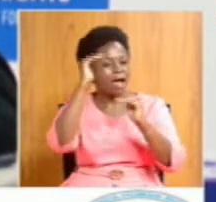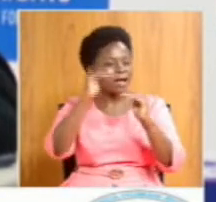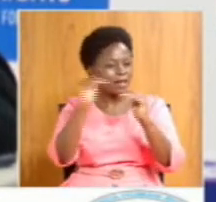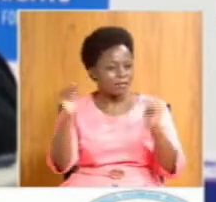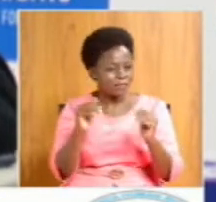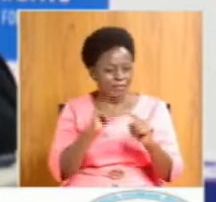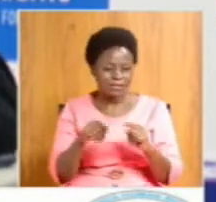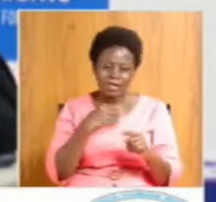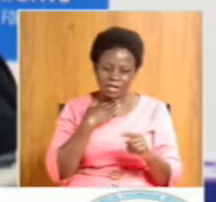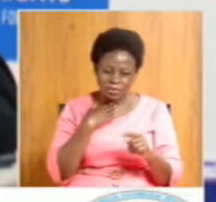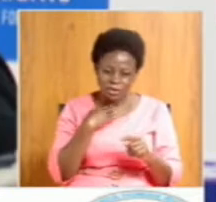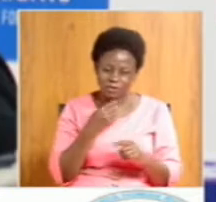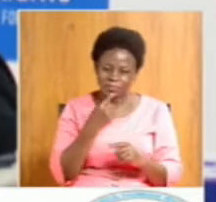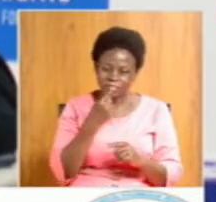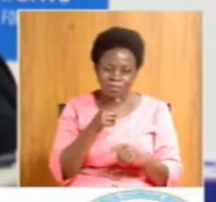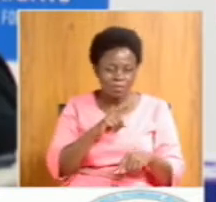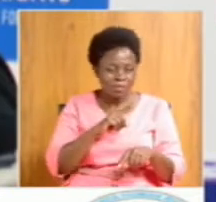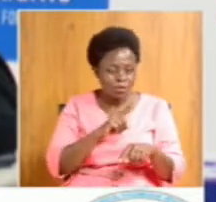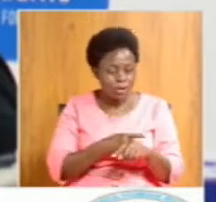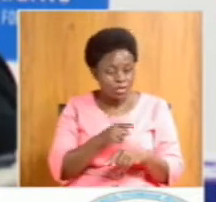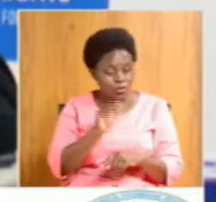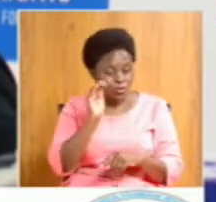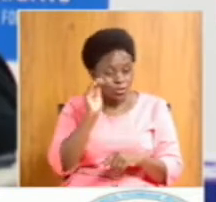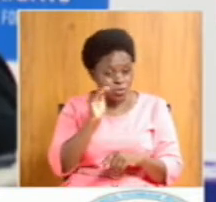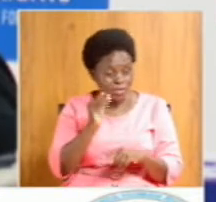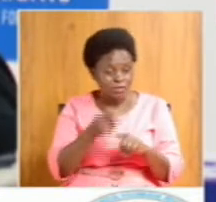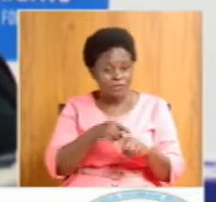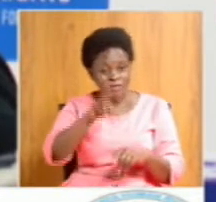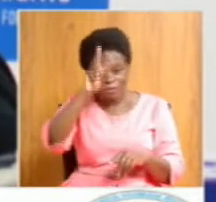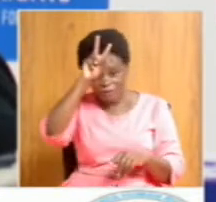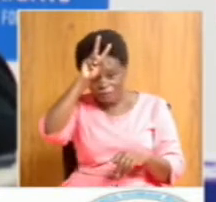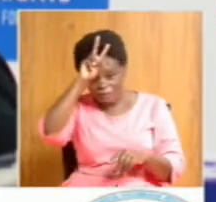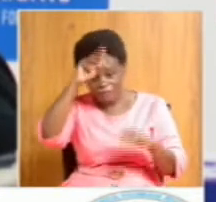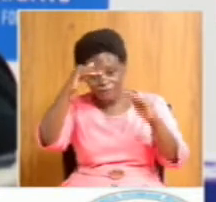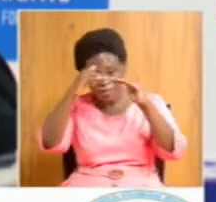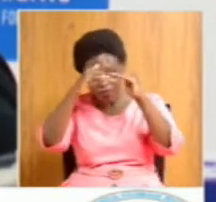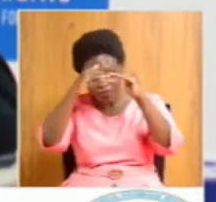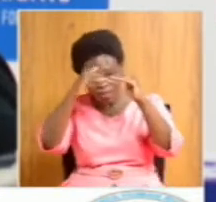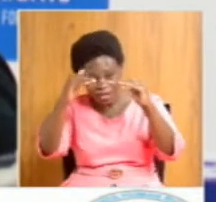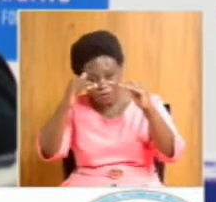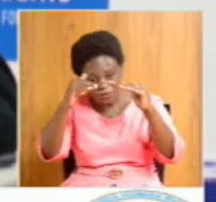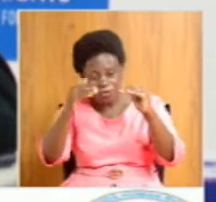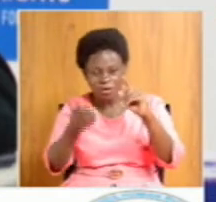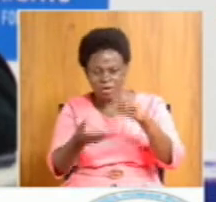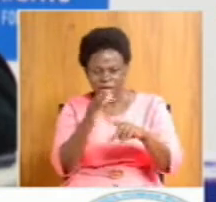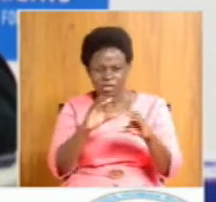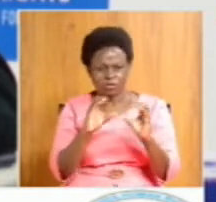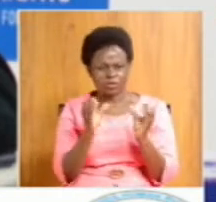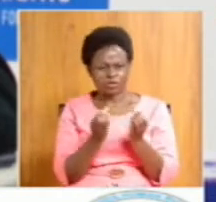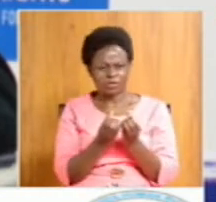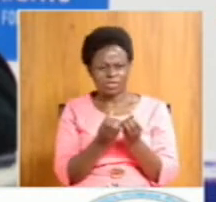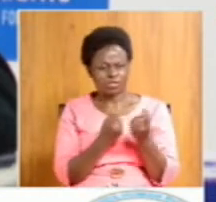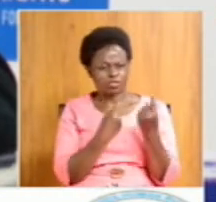I want to contend that when you consult from the village level, get to those committees now at